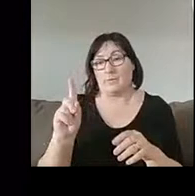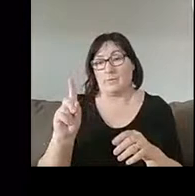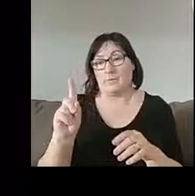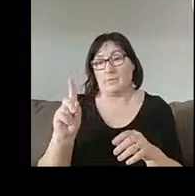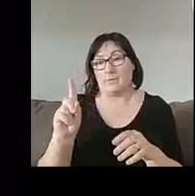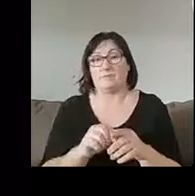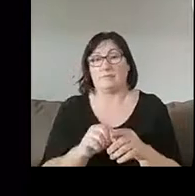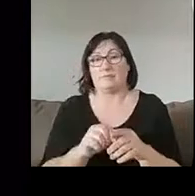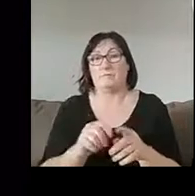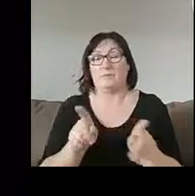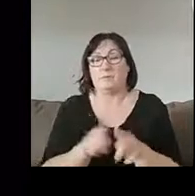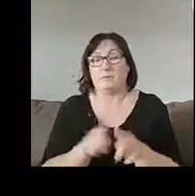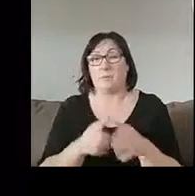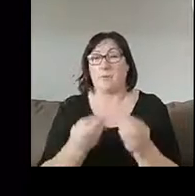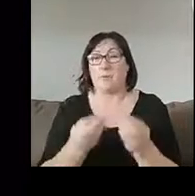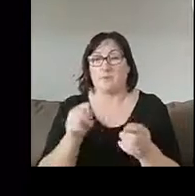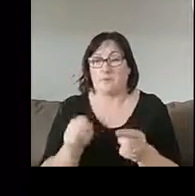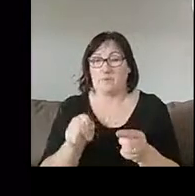that,